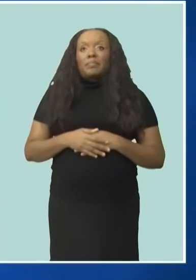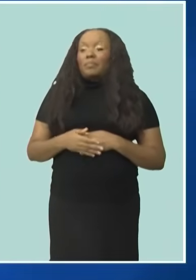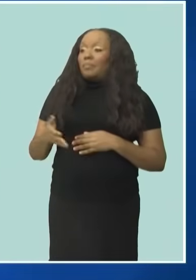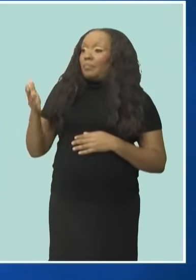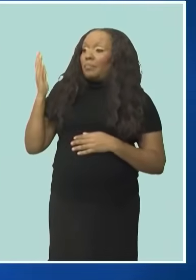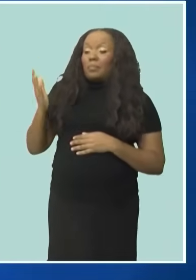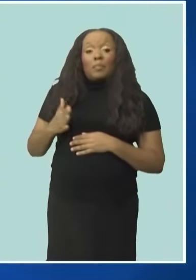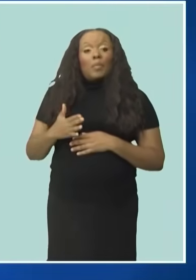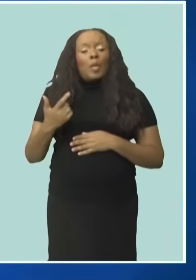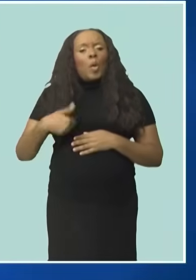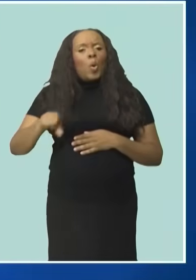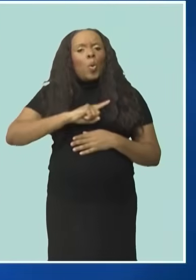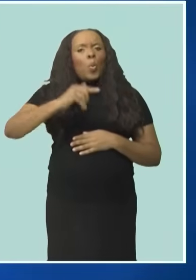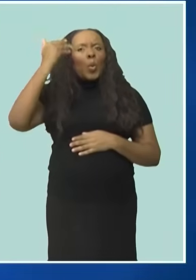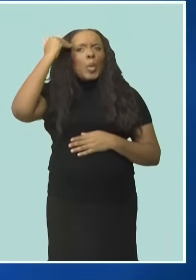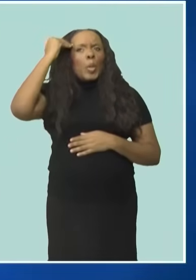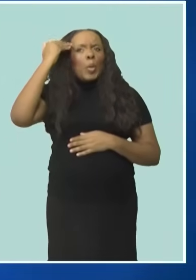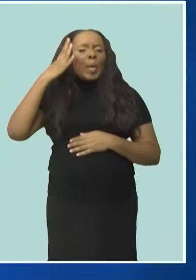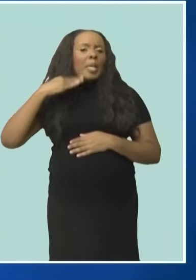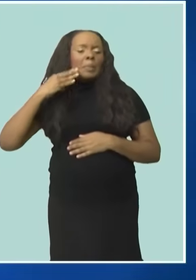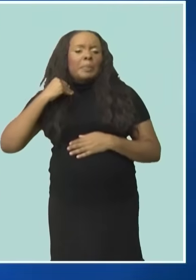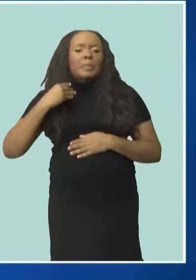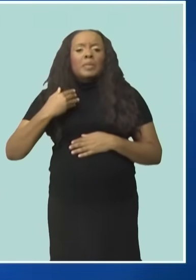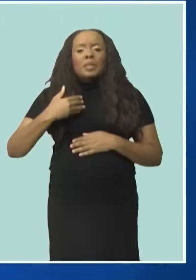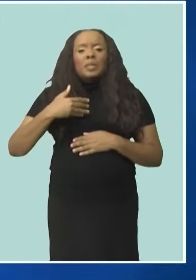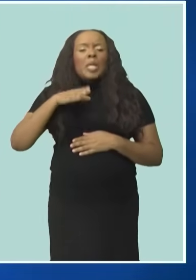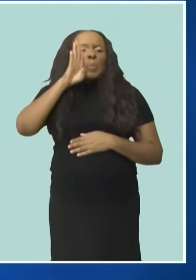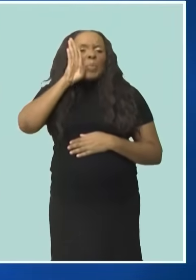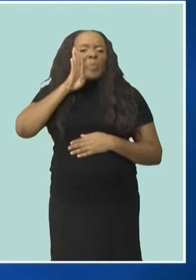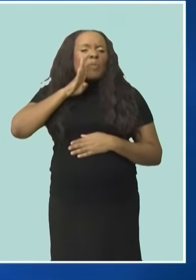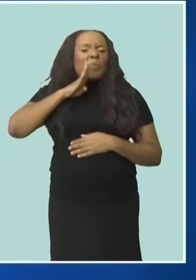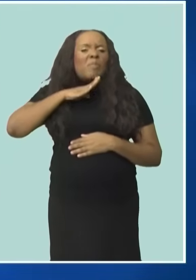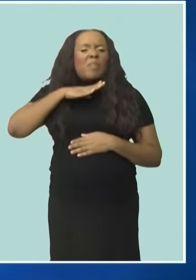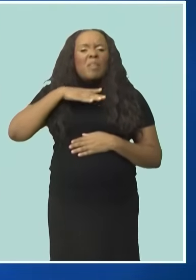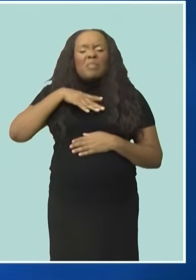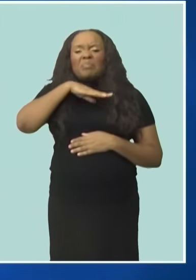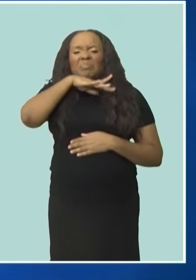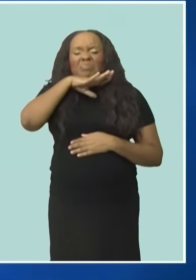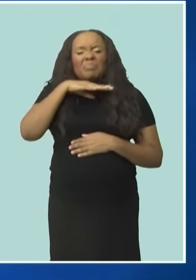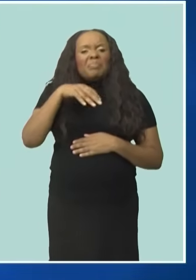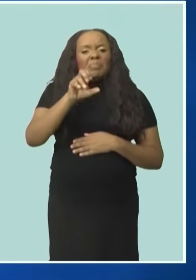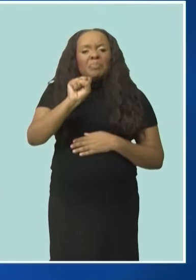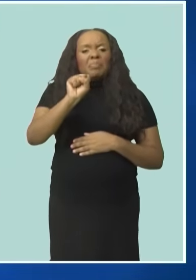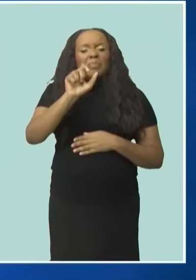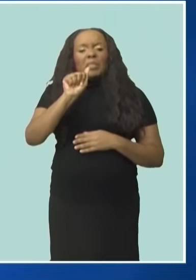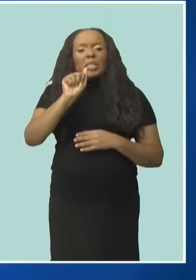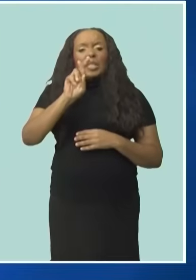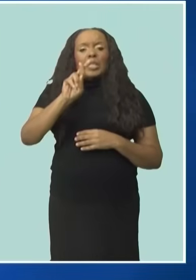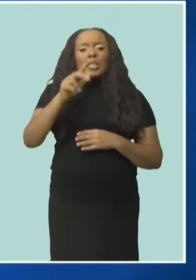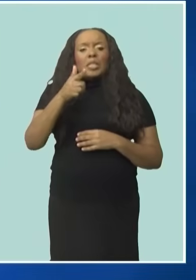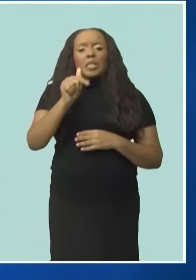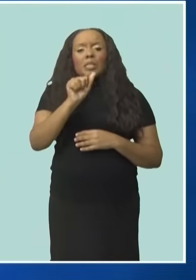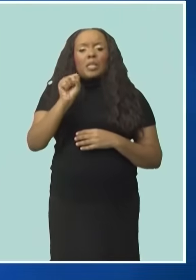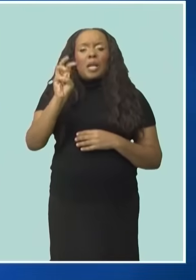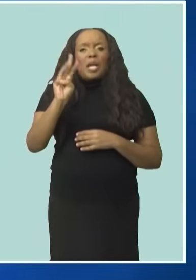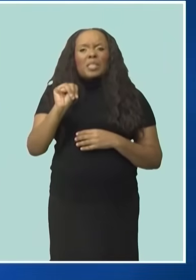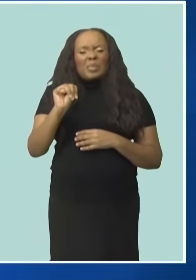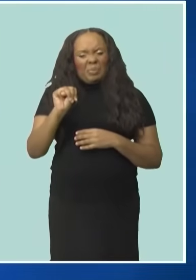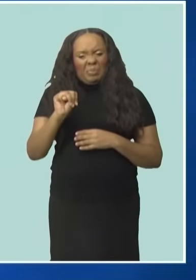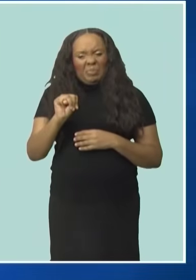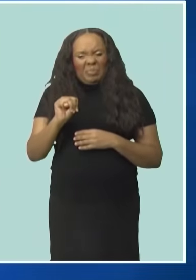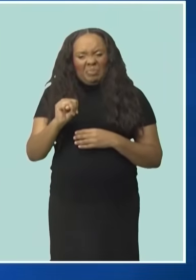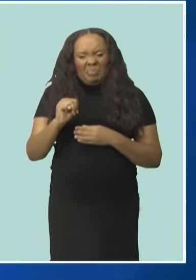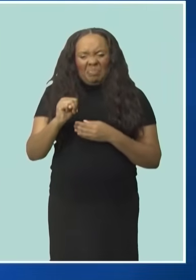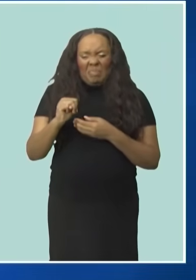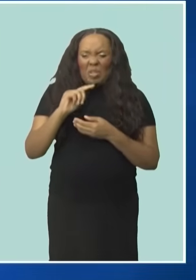of sargassum, which is deadly on our eastern coast, but two, also from